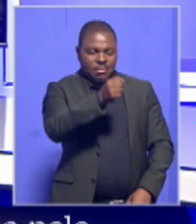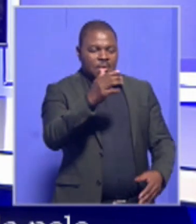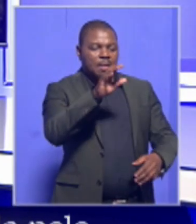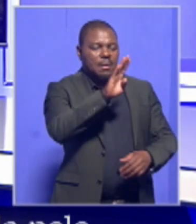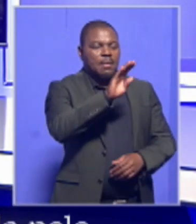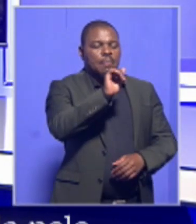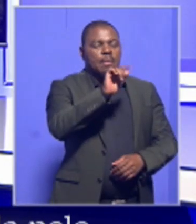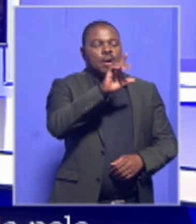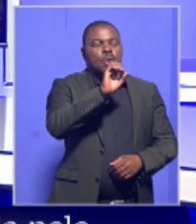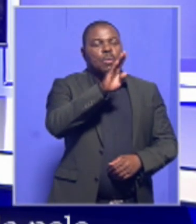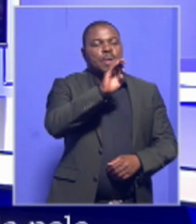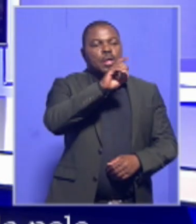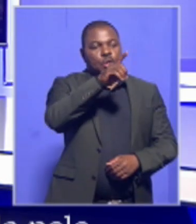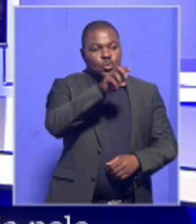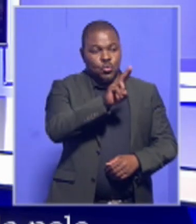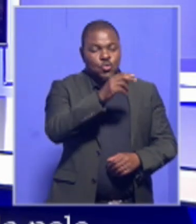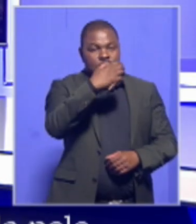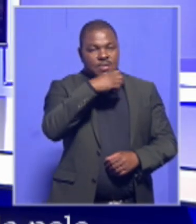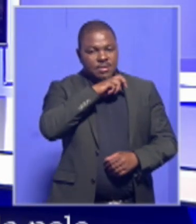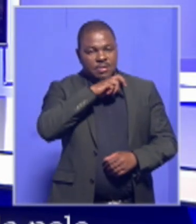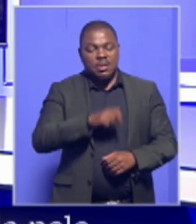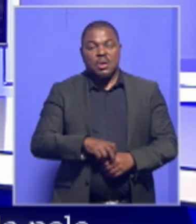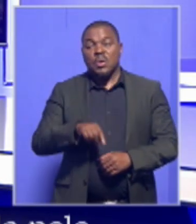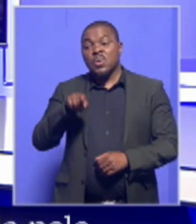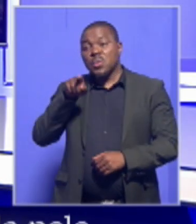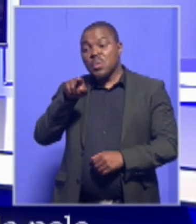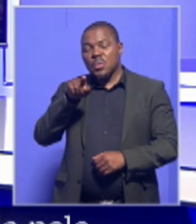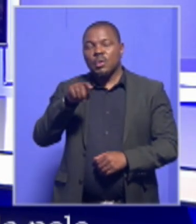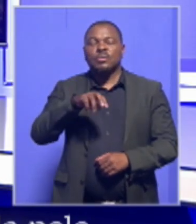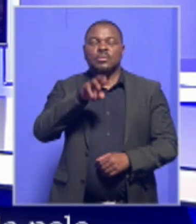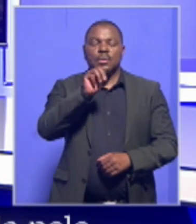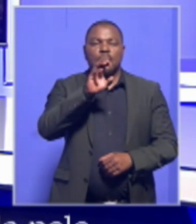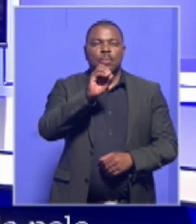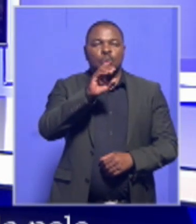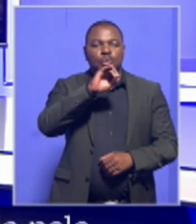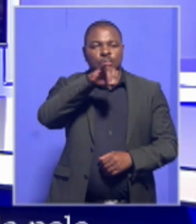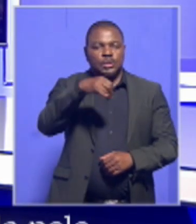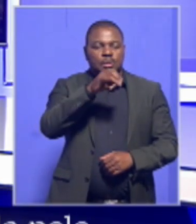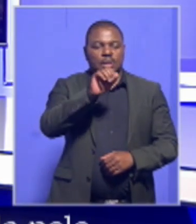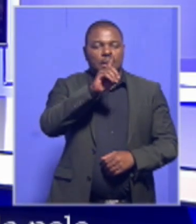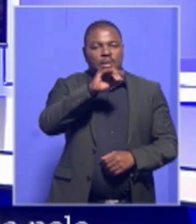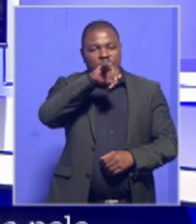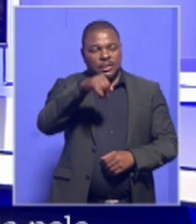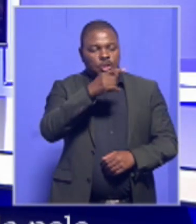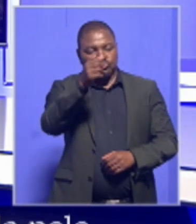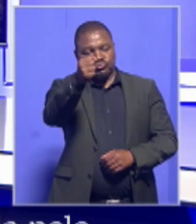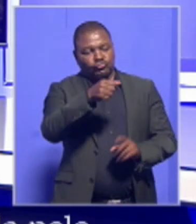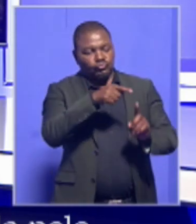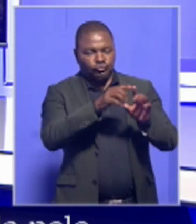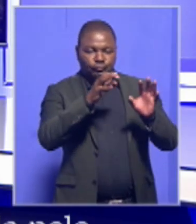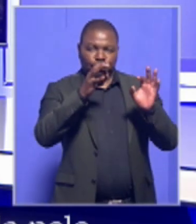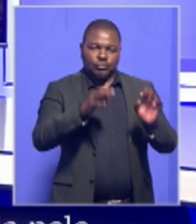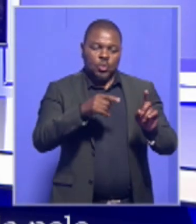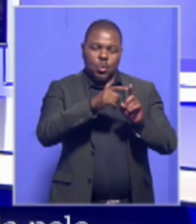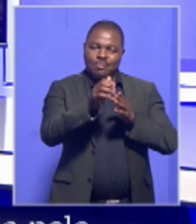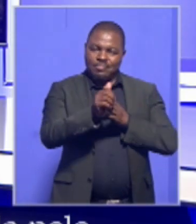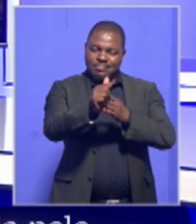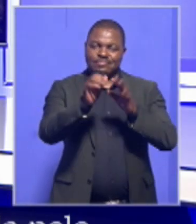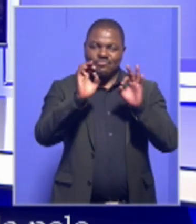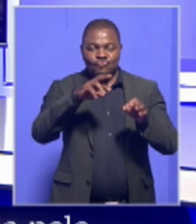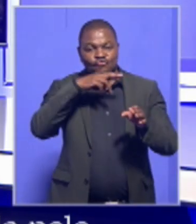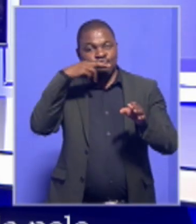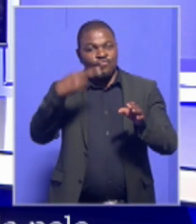Balobedu. Se se latela nakong yeo kgošigadi mojatši yo mmušo o mo tiišeditšego bjalo ka moetapele wa